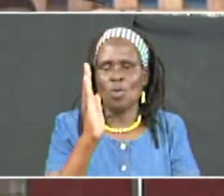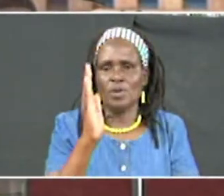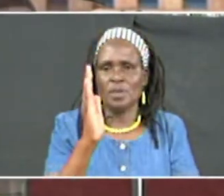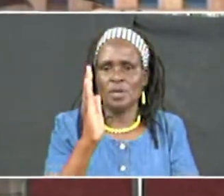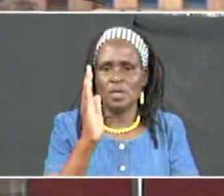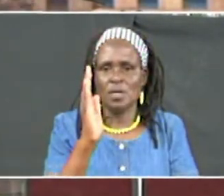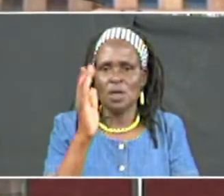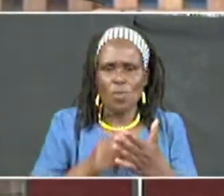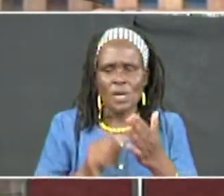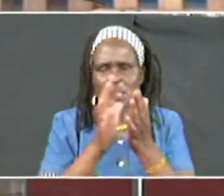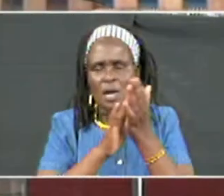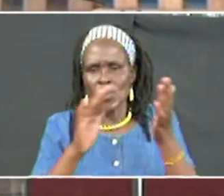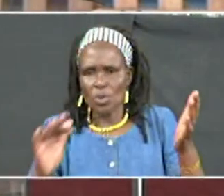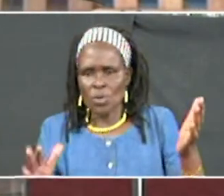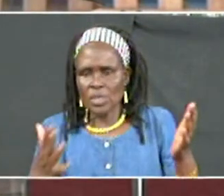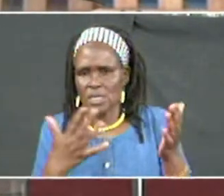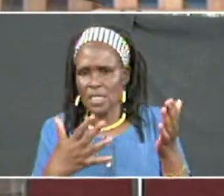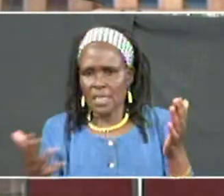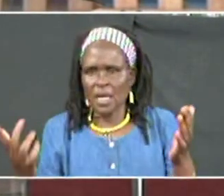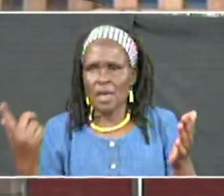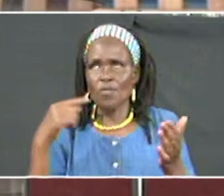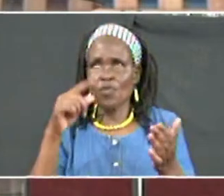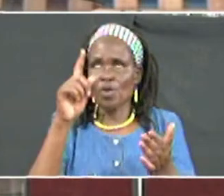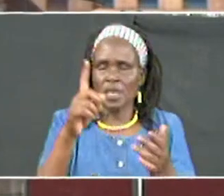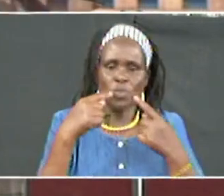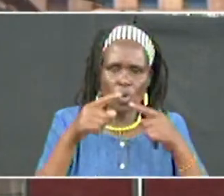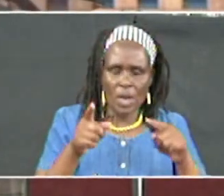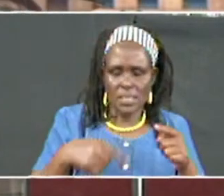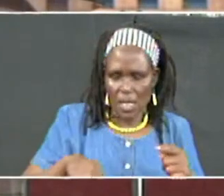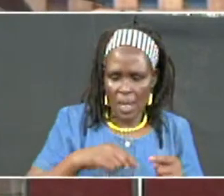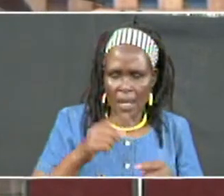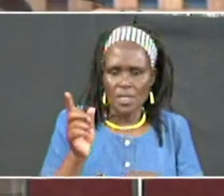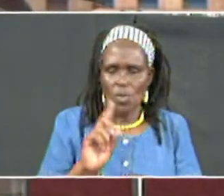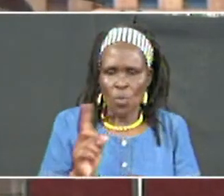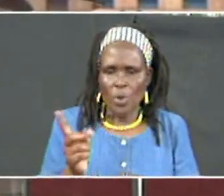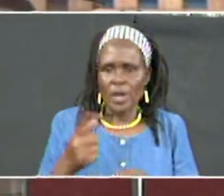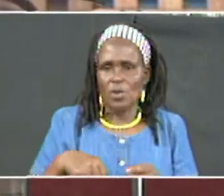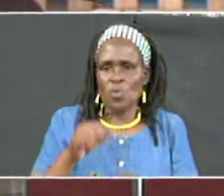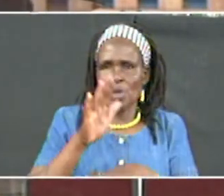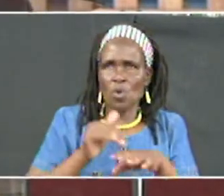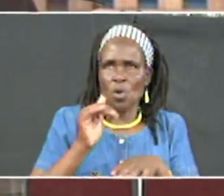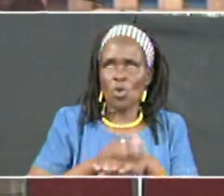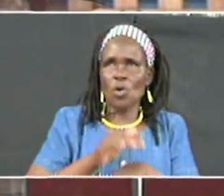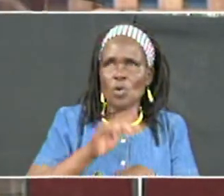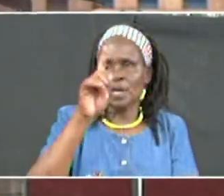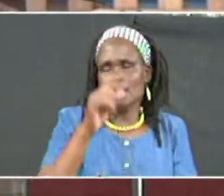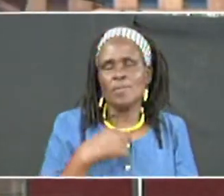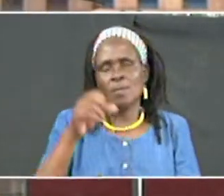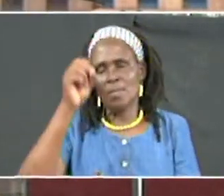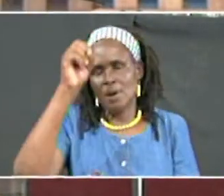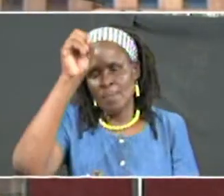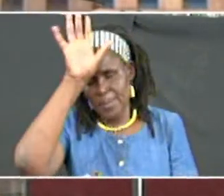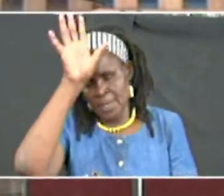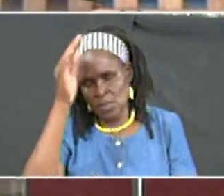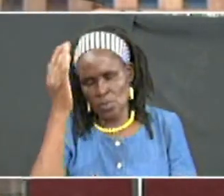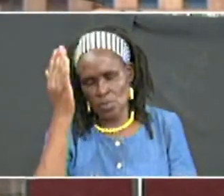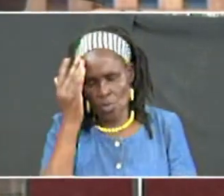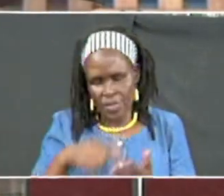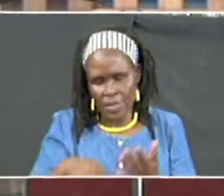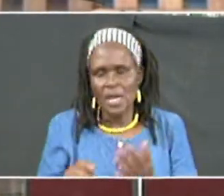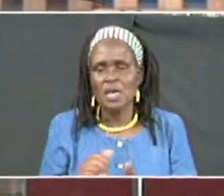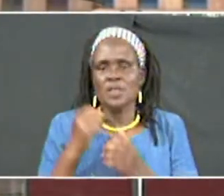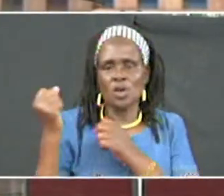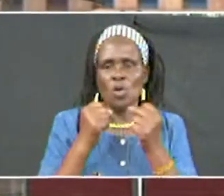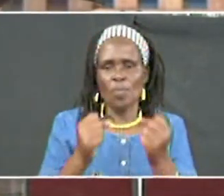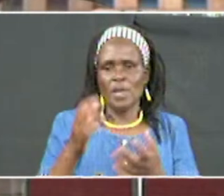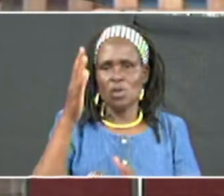a glorious thing for him to answer us when we call on him. How amazing to know that the Almighty God, creator of